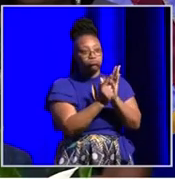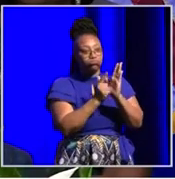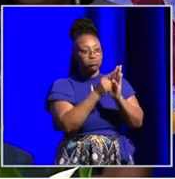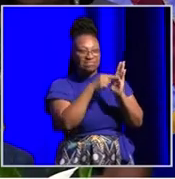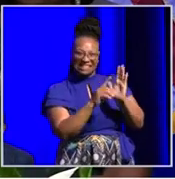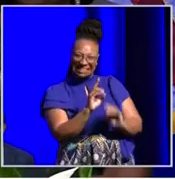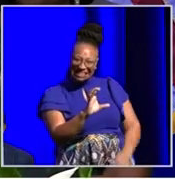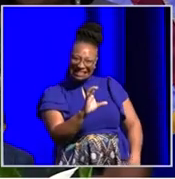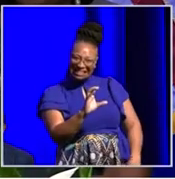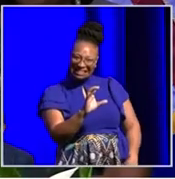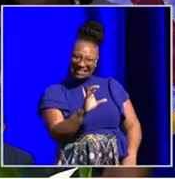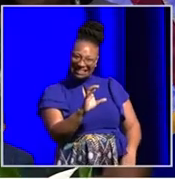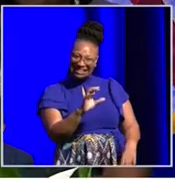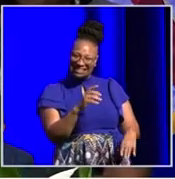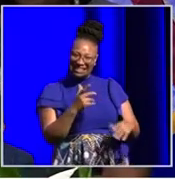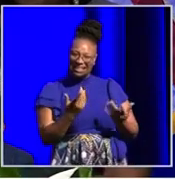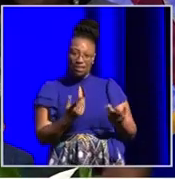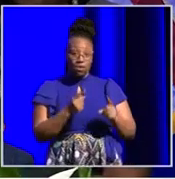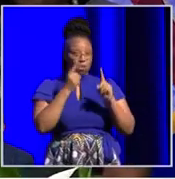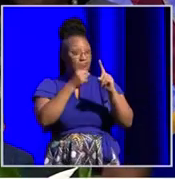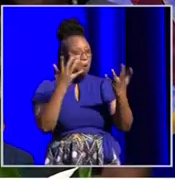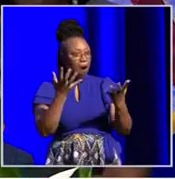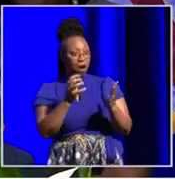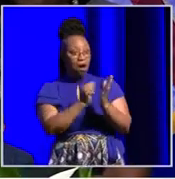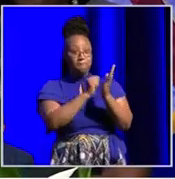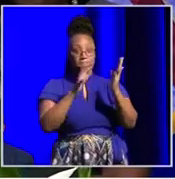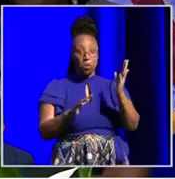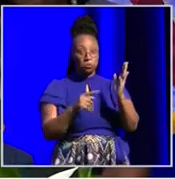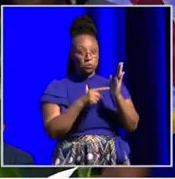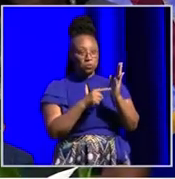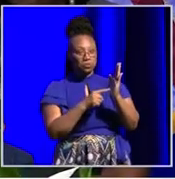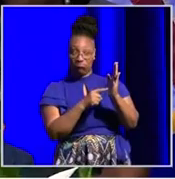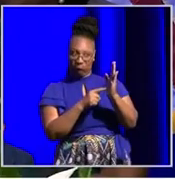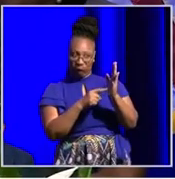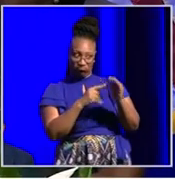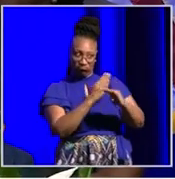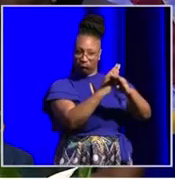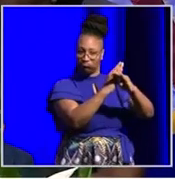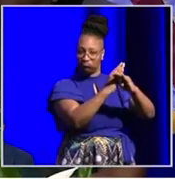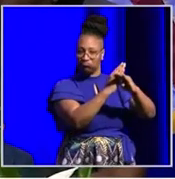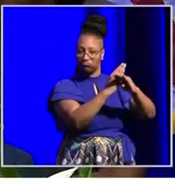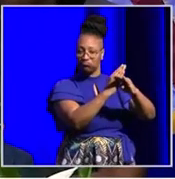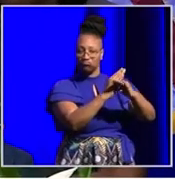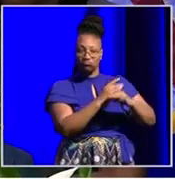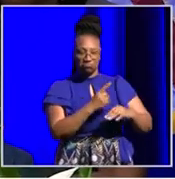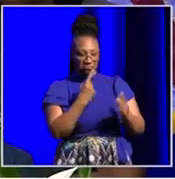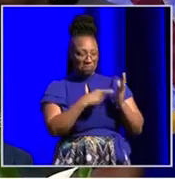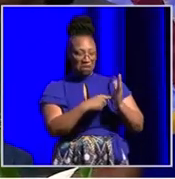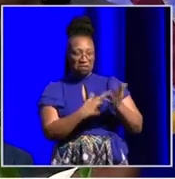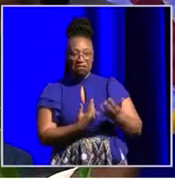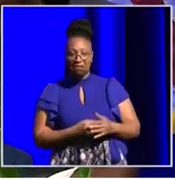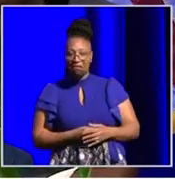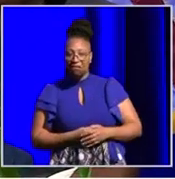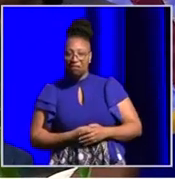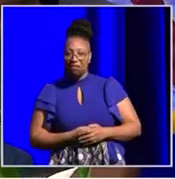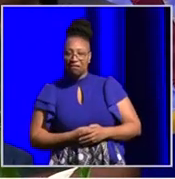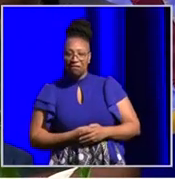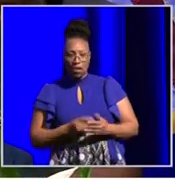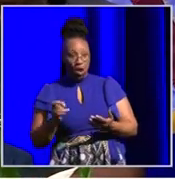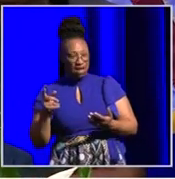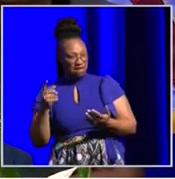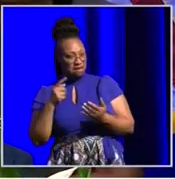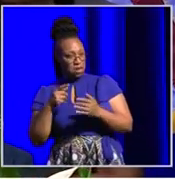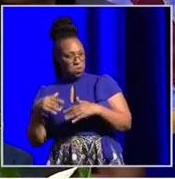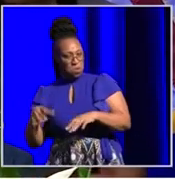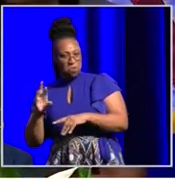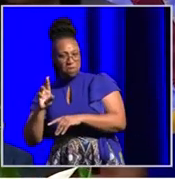In the 117th Congress, the House and Senate Republicans introduced more than 30 standalone and